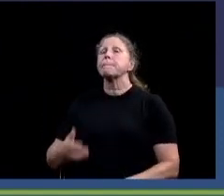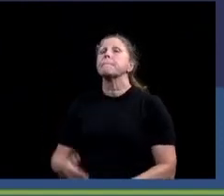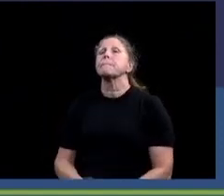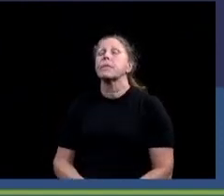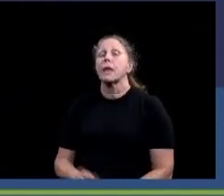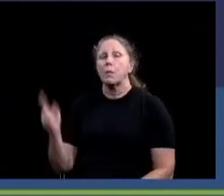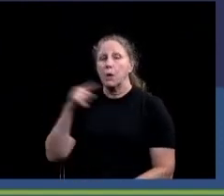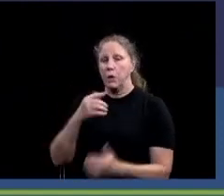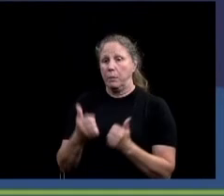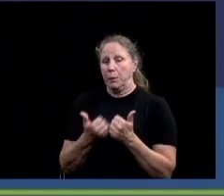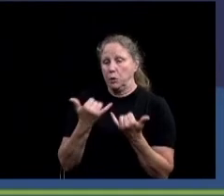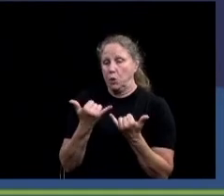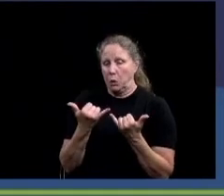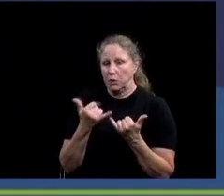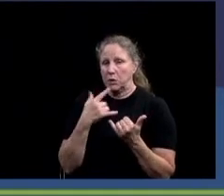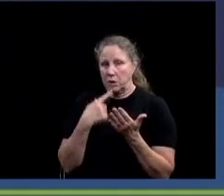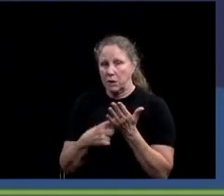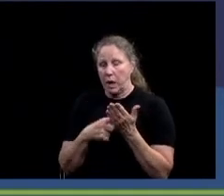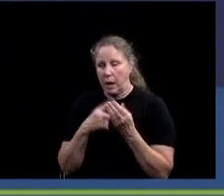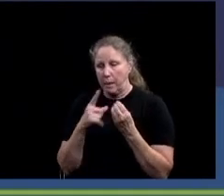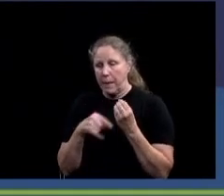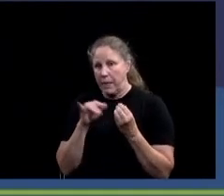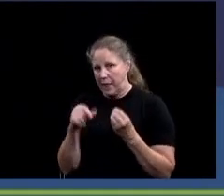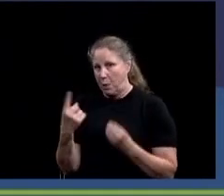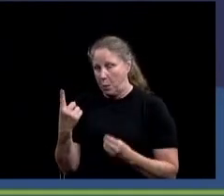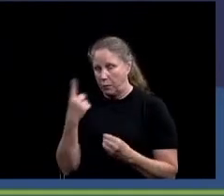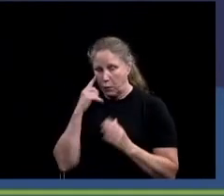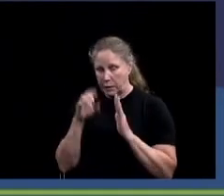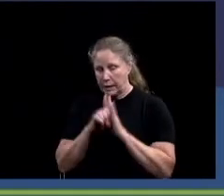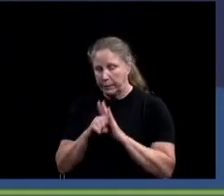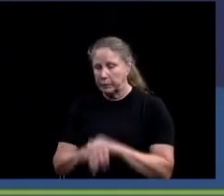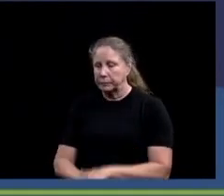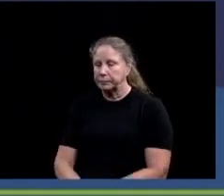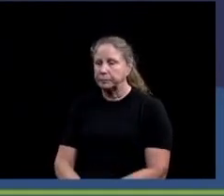one as an example. So in 2020,